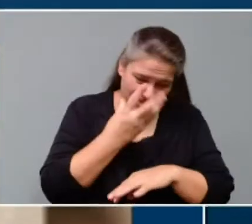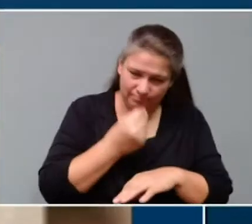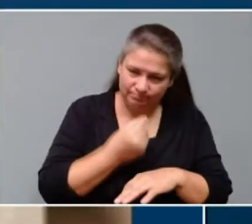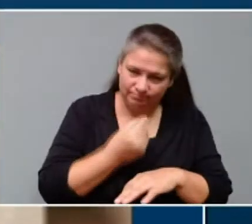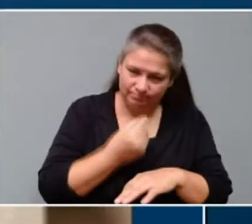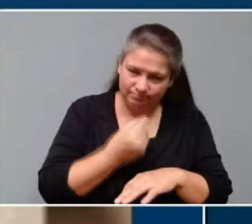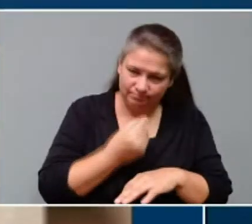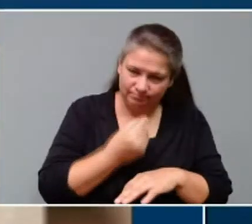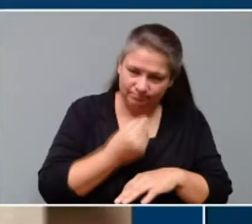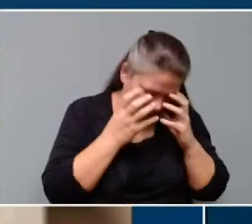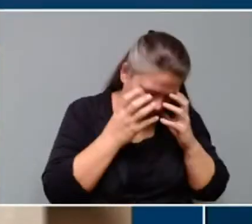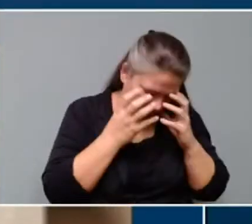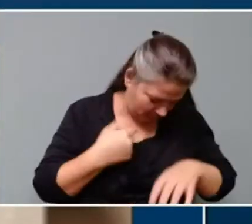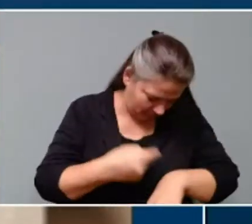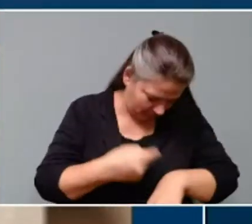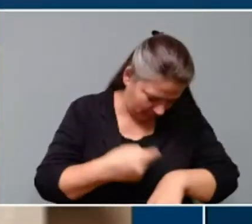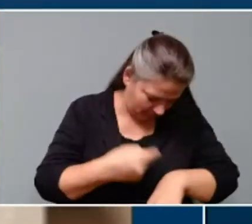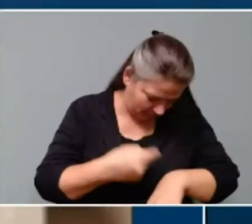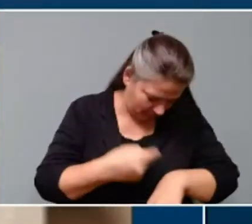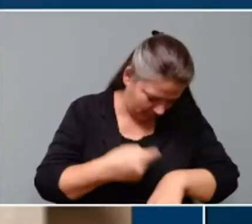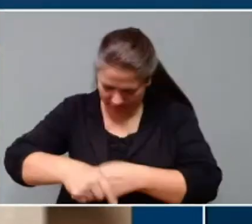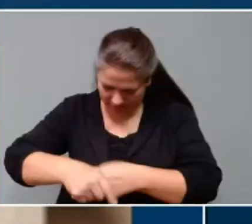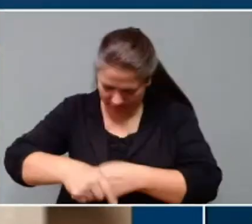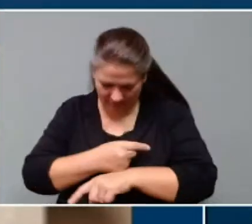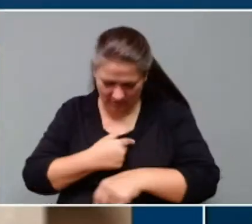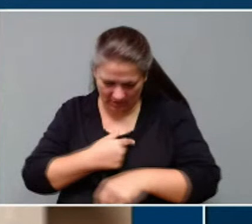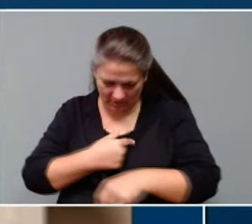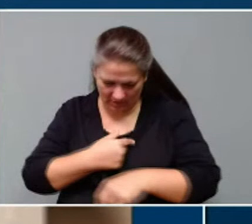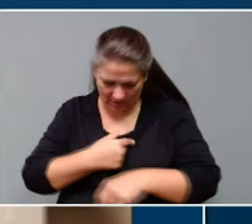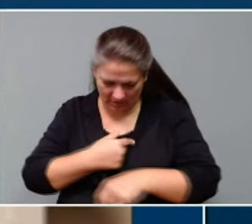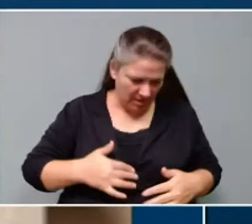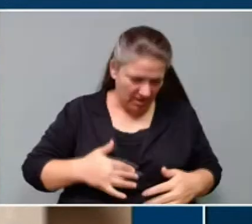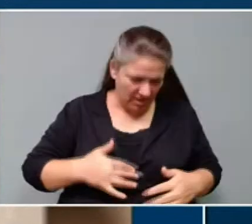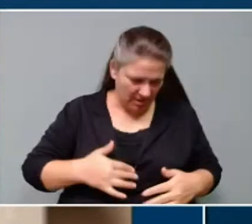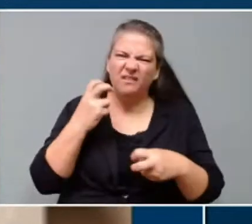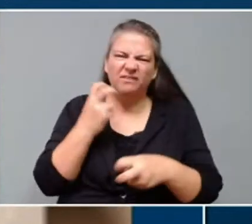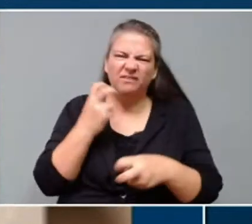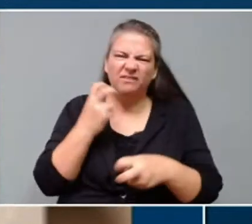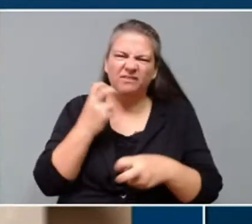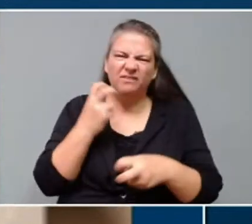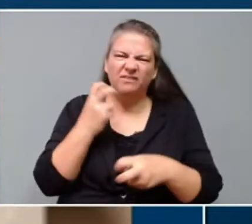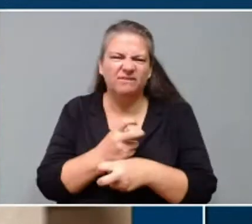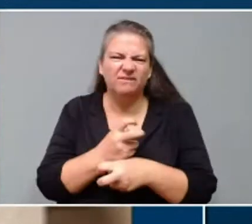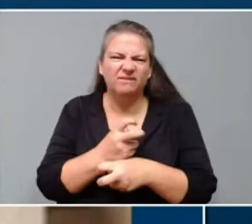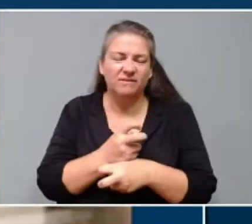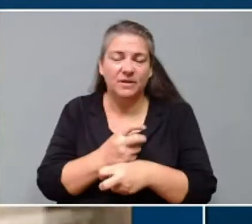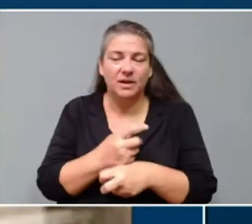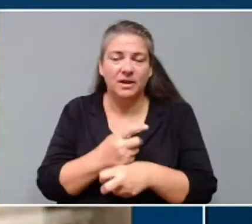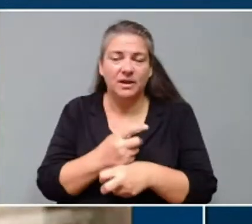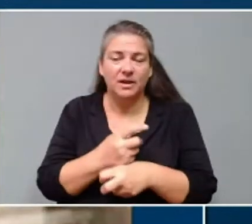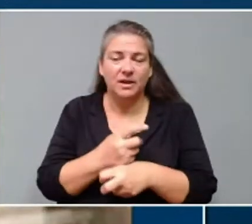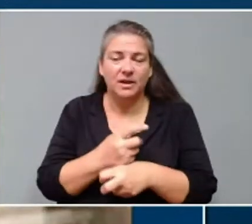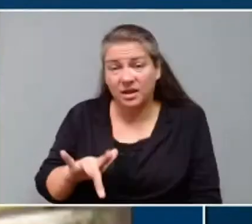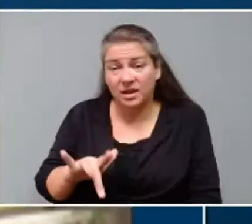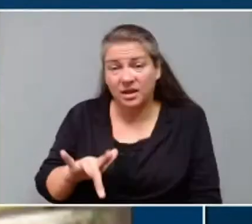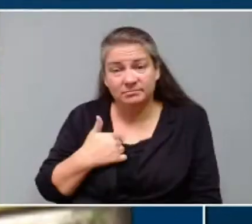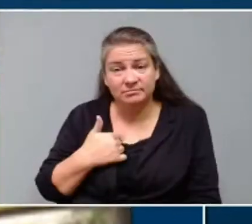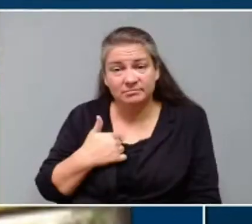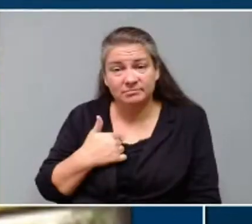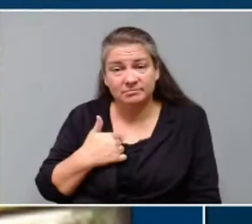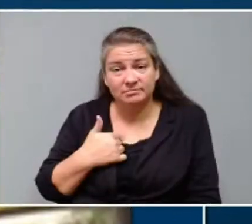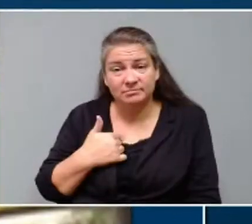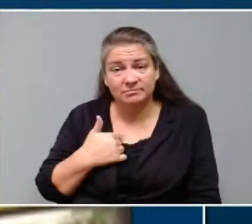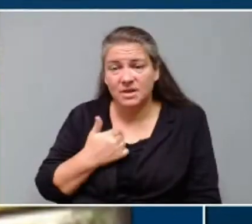different IVs in and on your stomach, it's tough. But you see, I'm one of the lucky ones. I had excellent treatment. I got